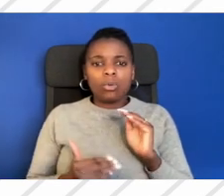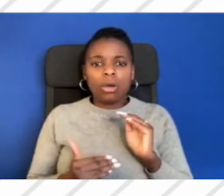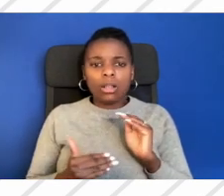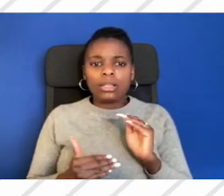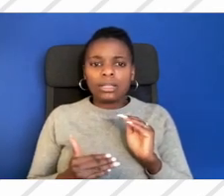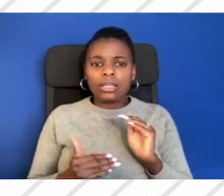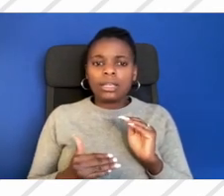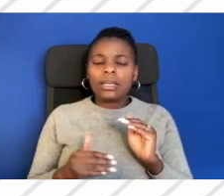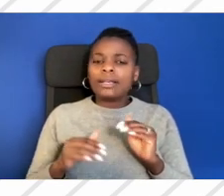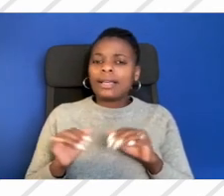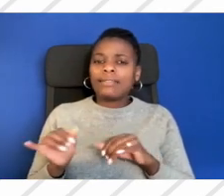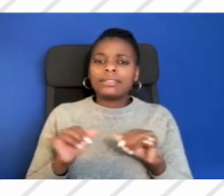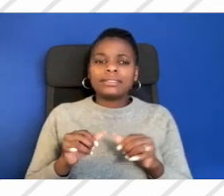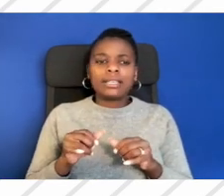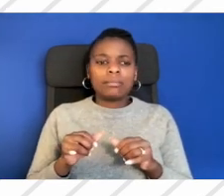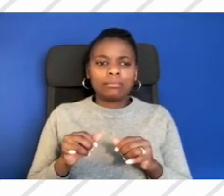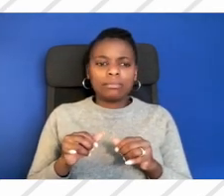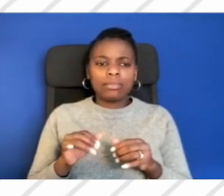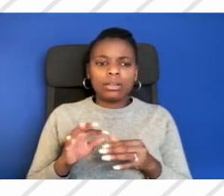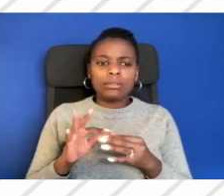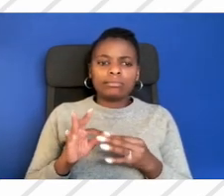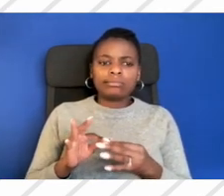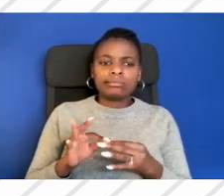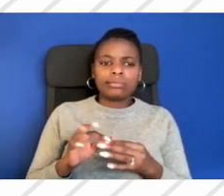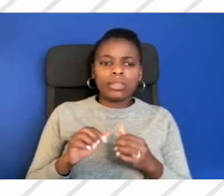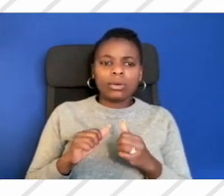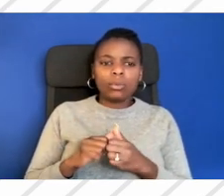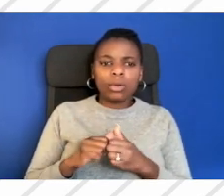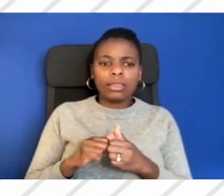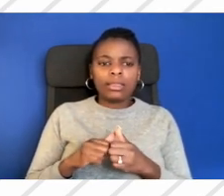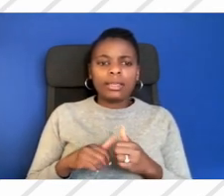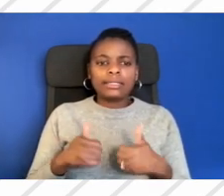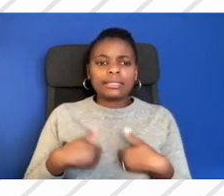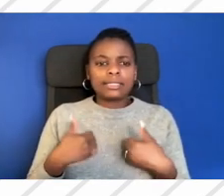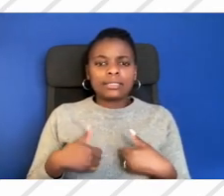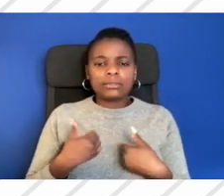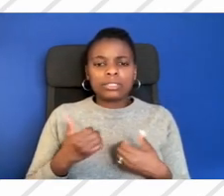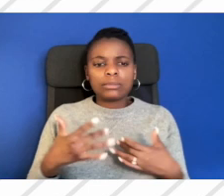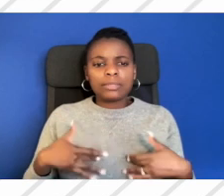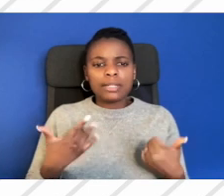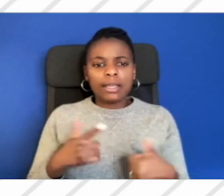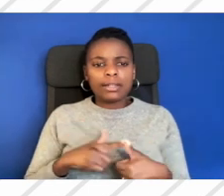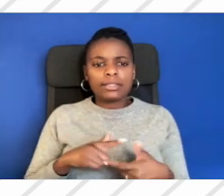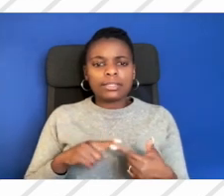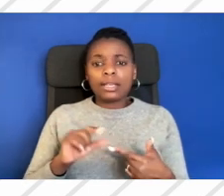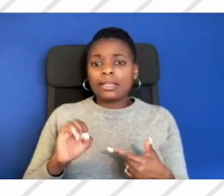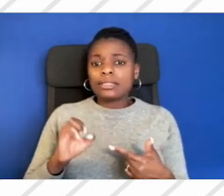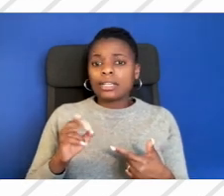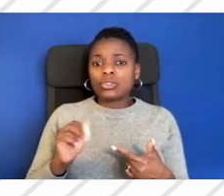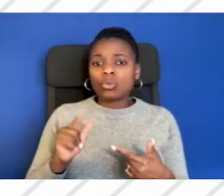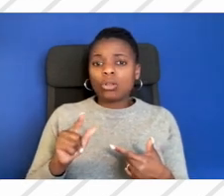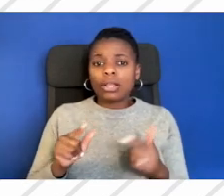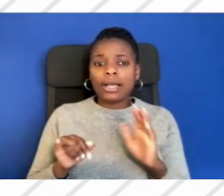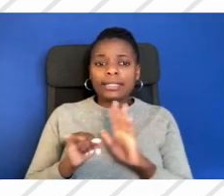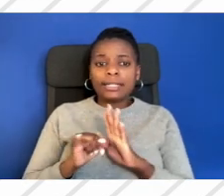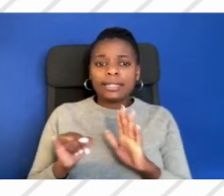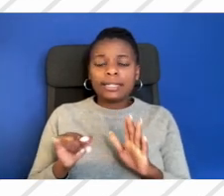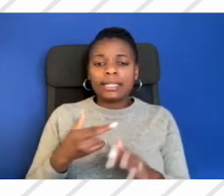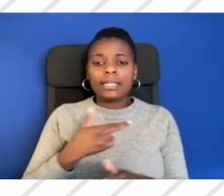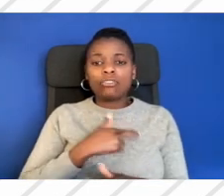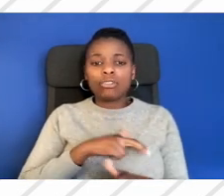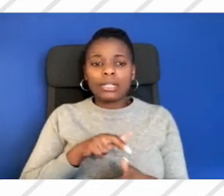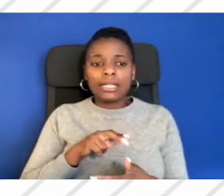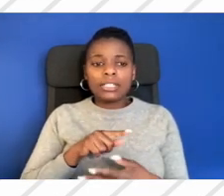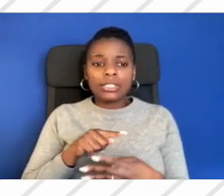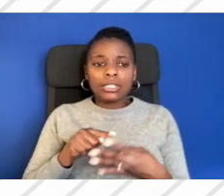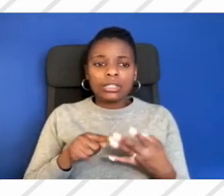status, because of their sexual identity, their religion, their socioeconomic standing, and so on. So those connections